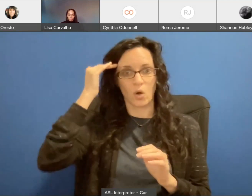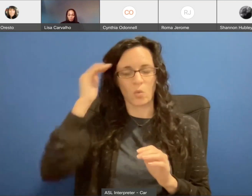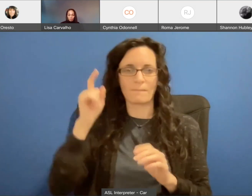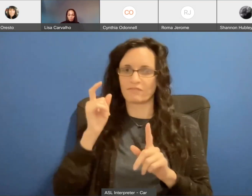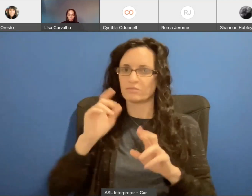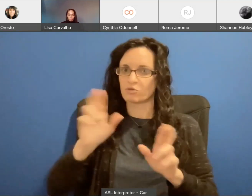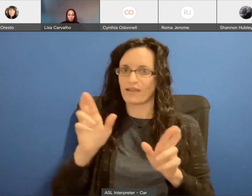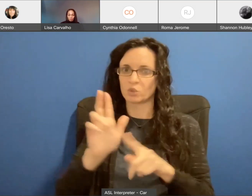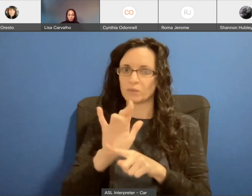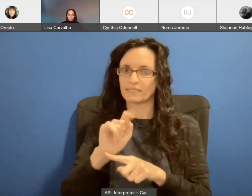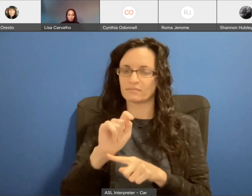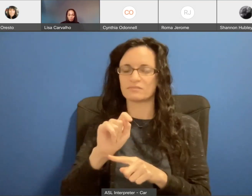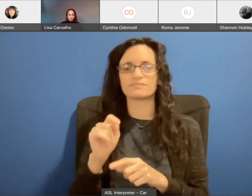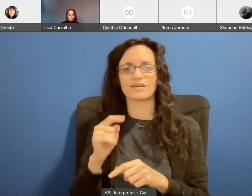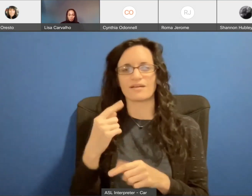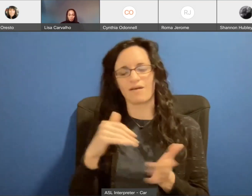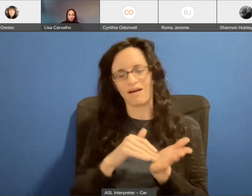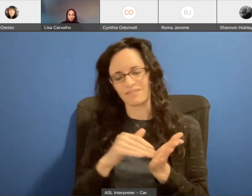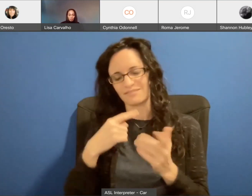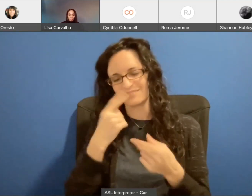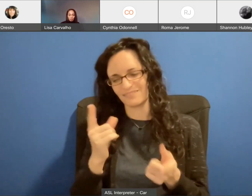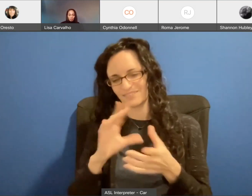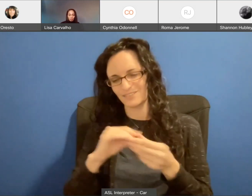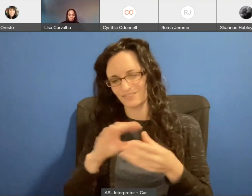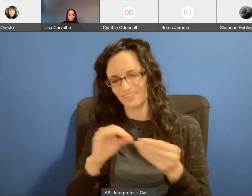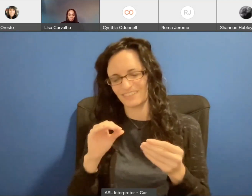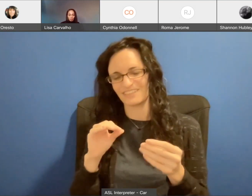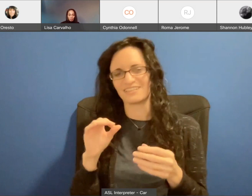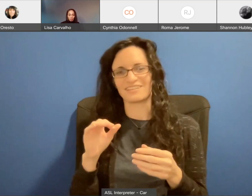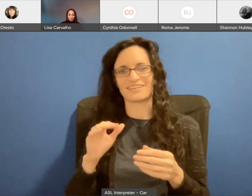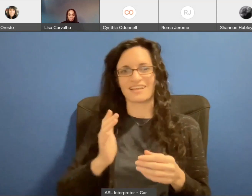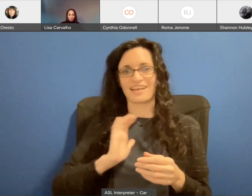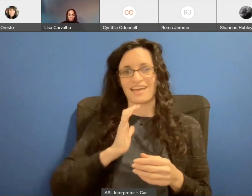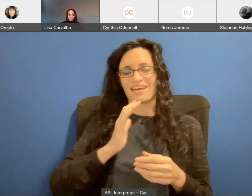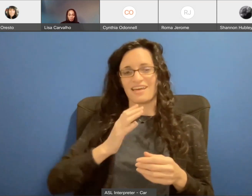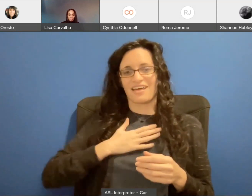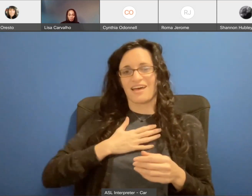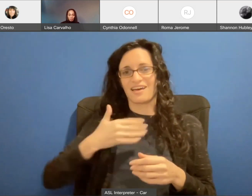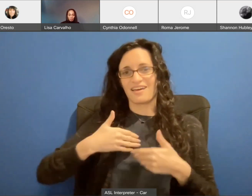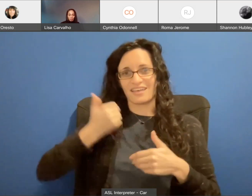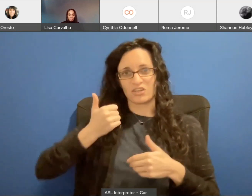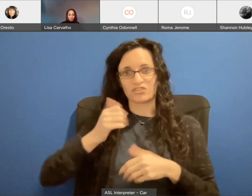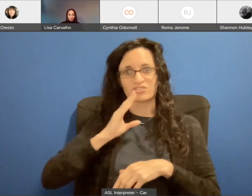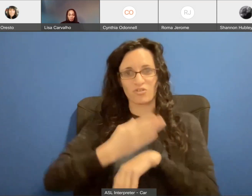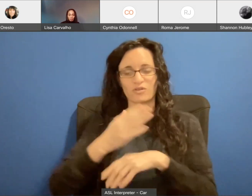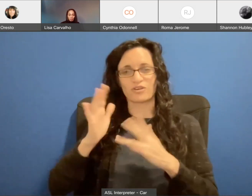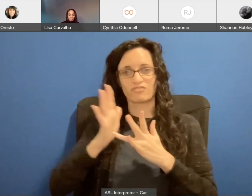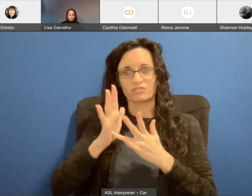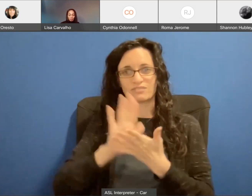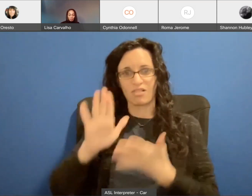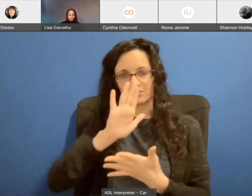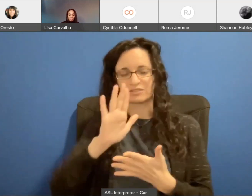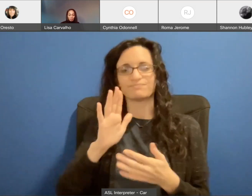use it, right? And I often tell this story about how our younger daughter was a freshman in college. We were going to visit her